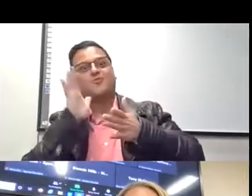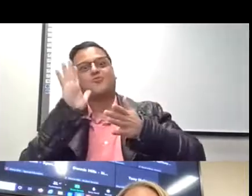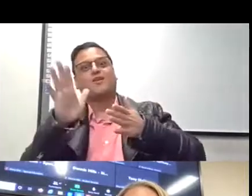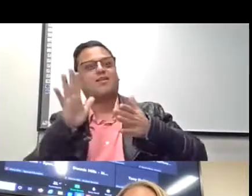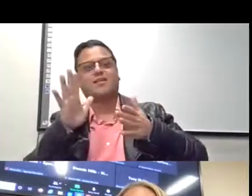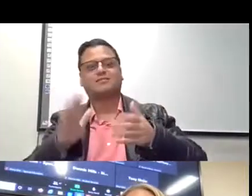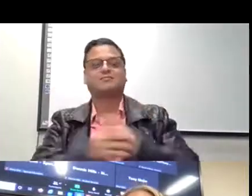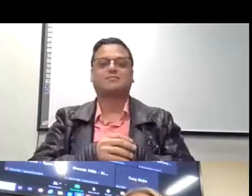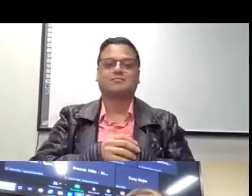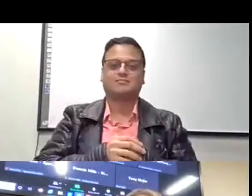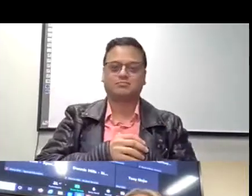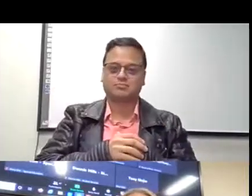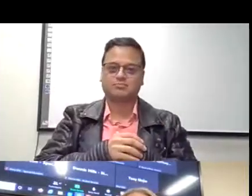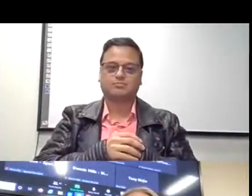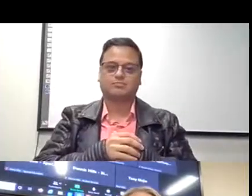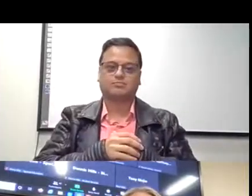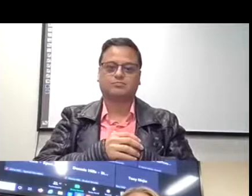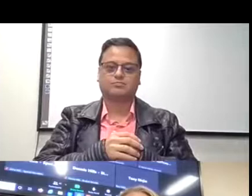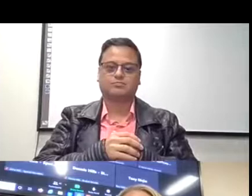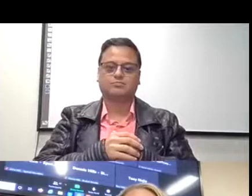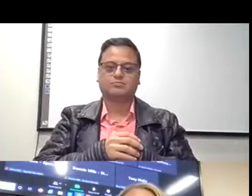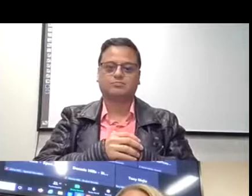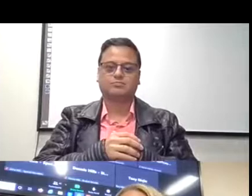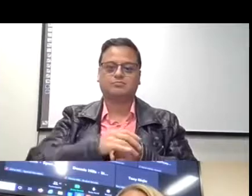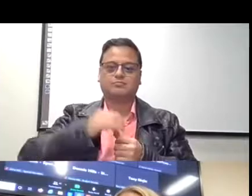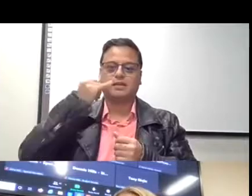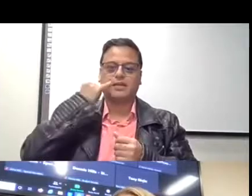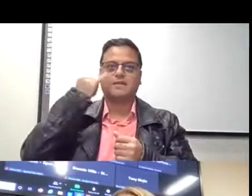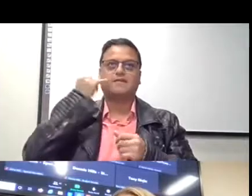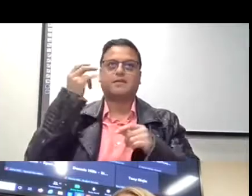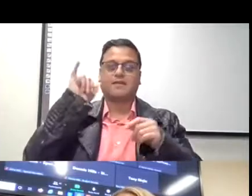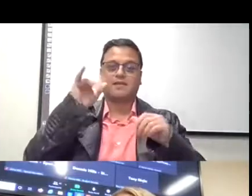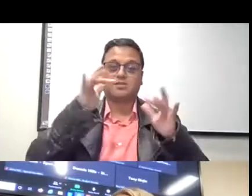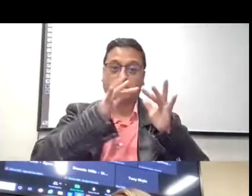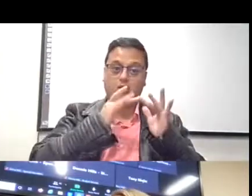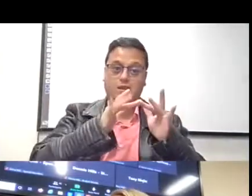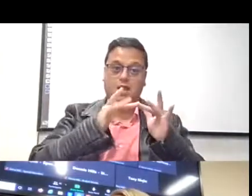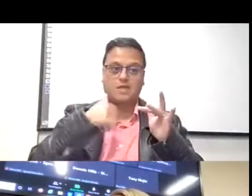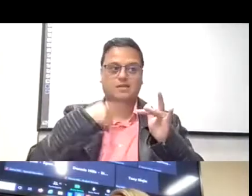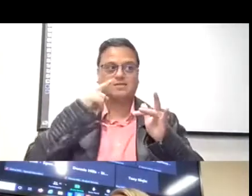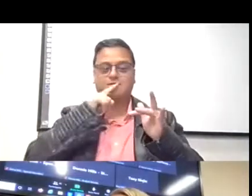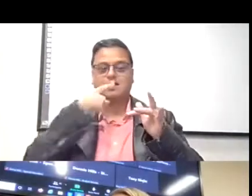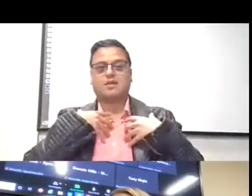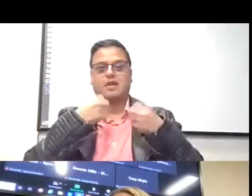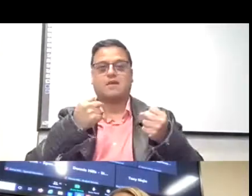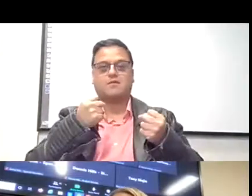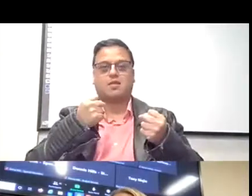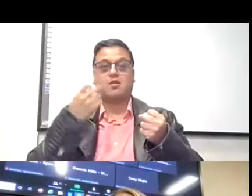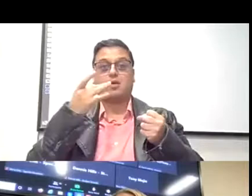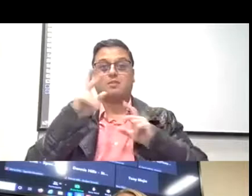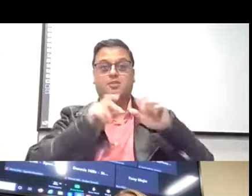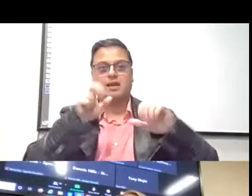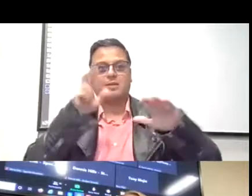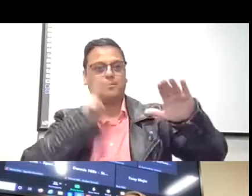right? And if this is up online, I think that's really helpful because people can kind of predict